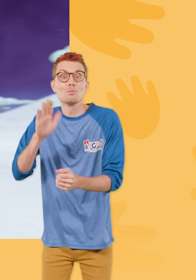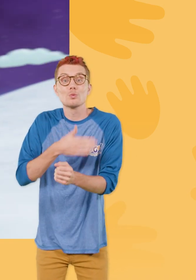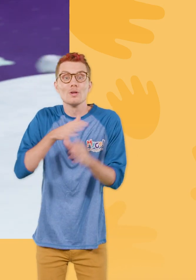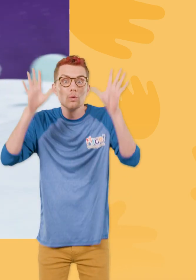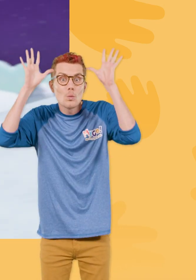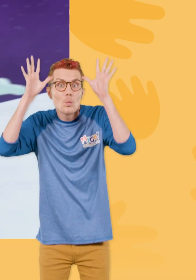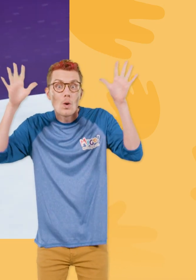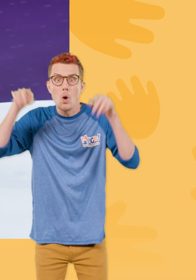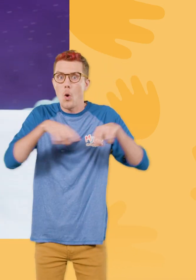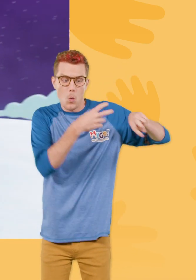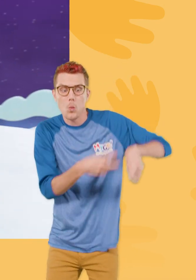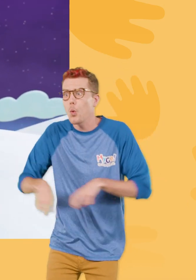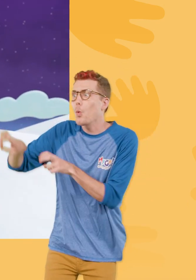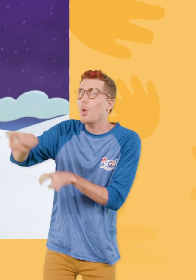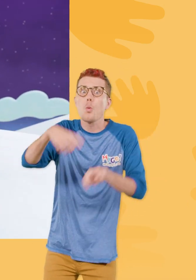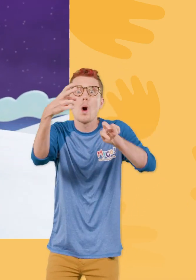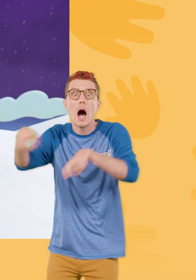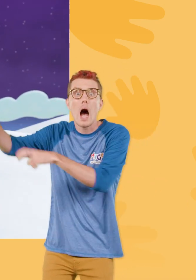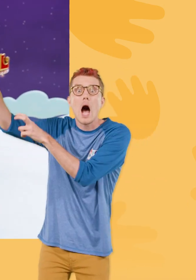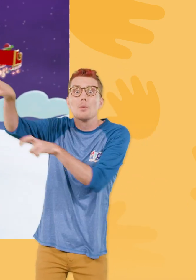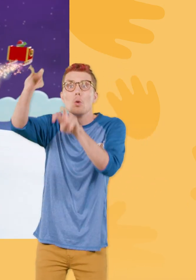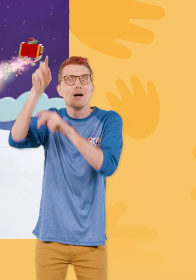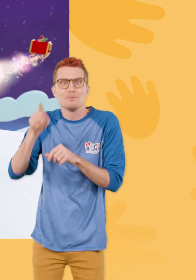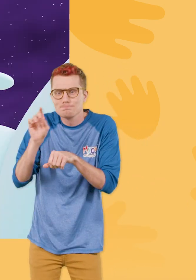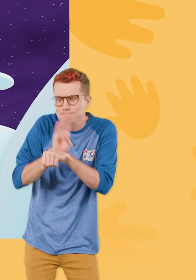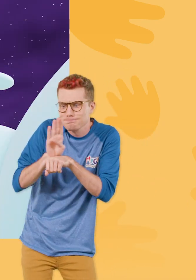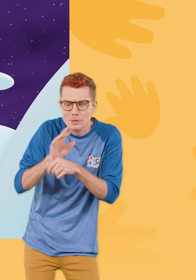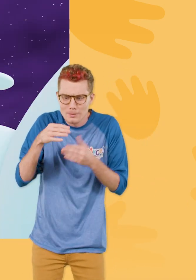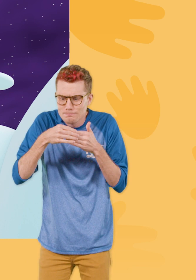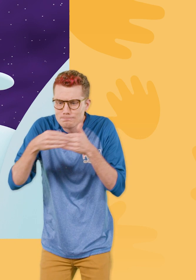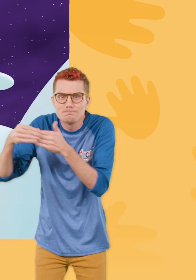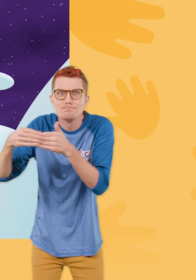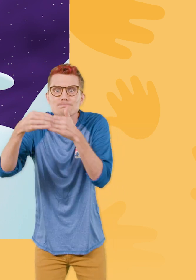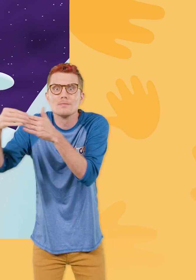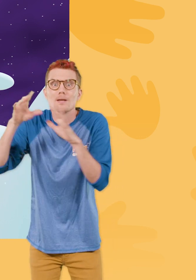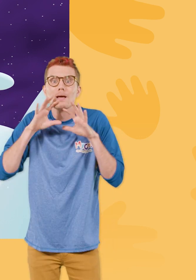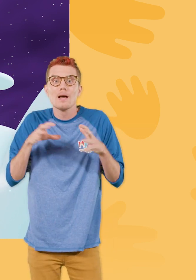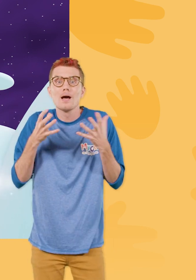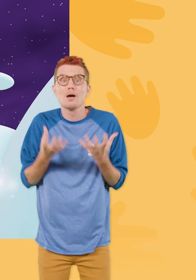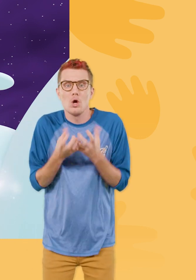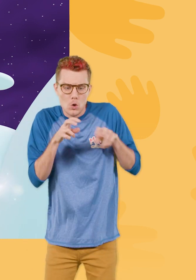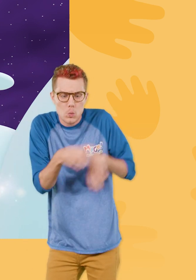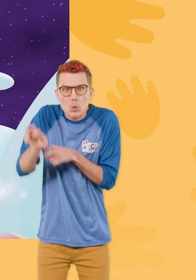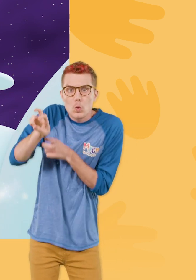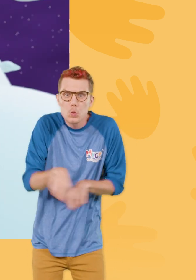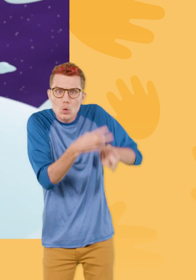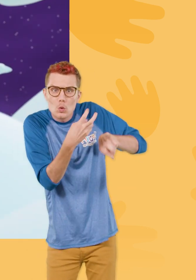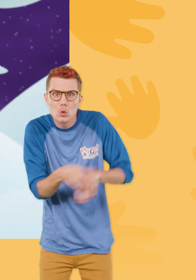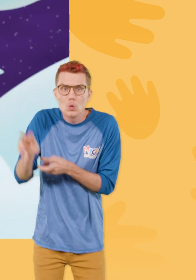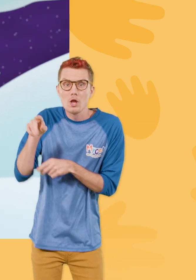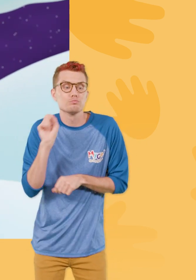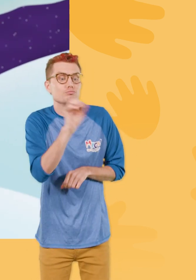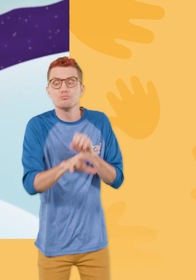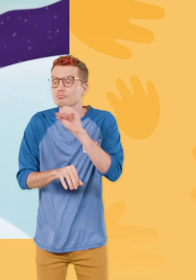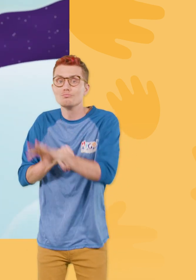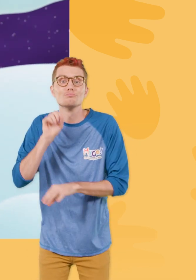Sing a song of reindeer, they're flying oh so high. They're busy guiding Santa swiftly through the sky, delivering